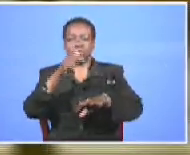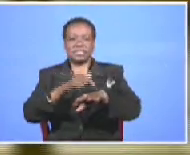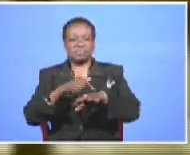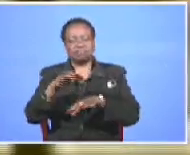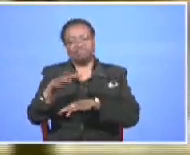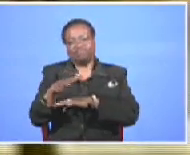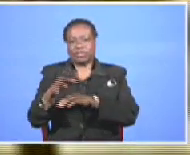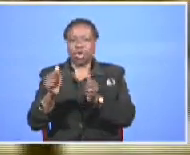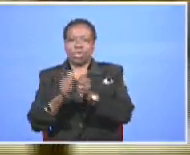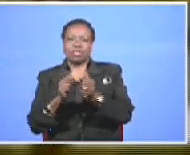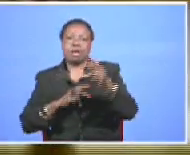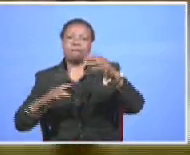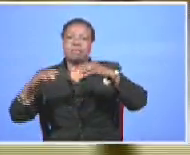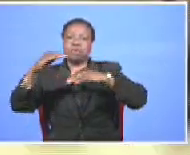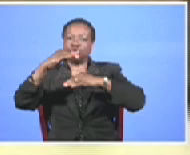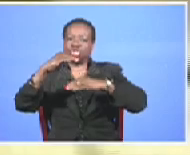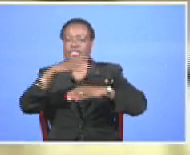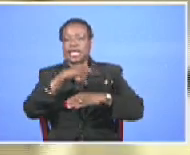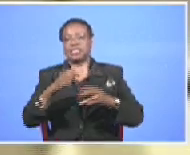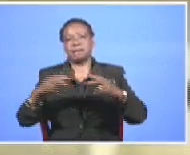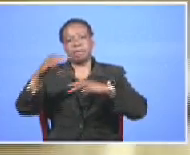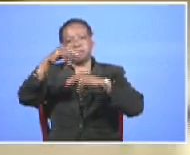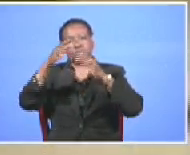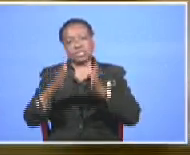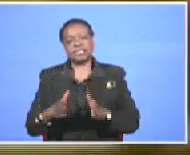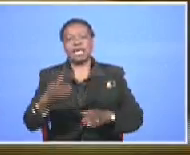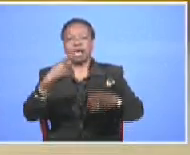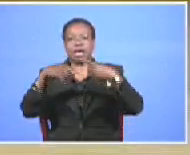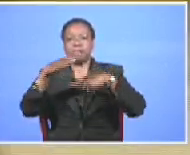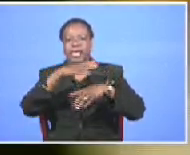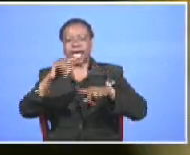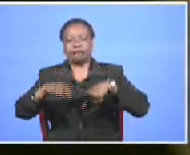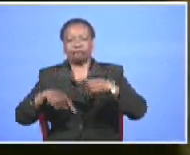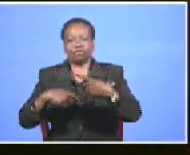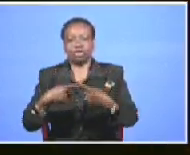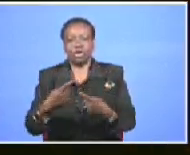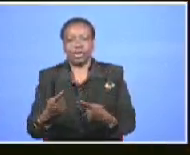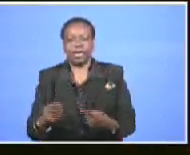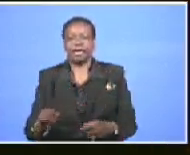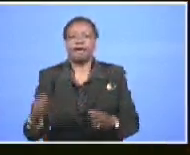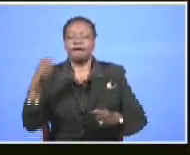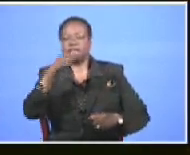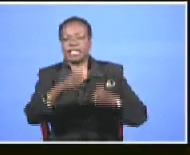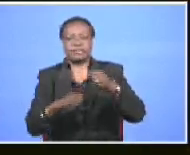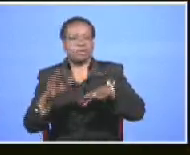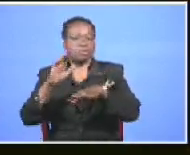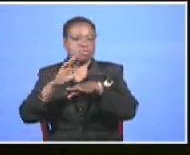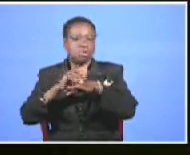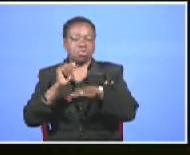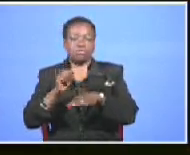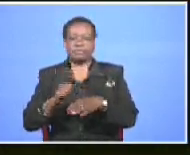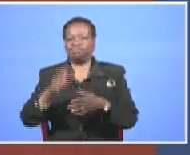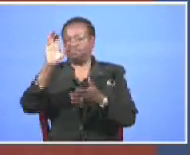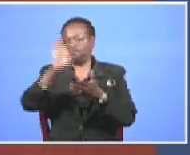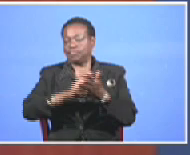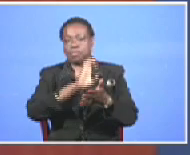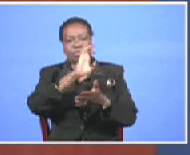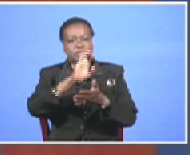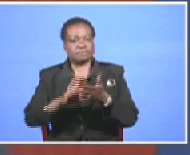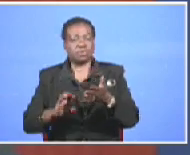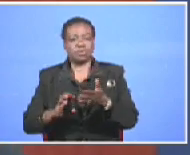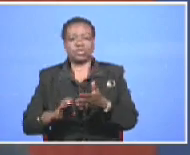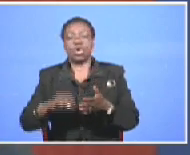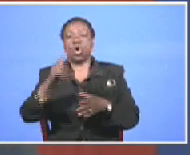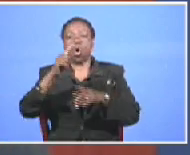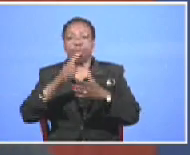with the promotions and promoters coming and going, fights being called, but being postponed. So, what